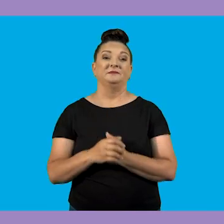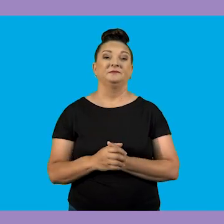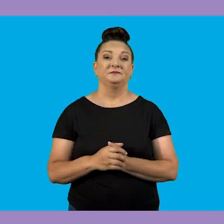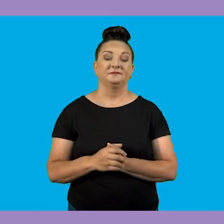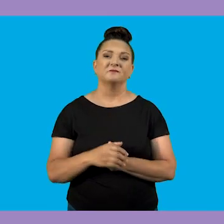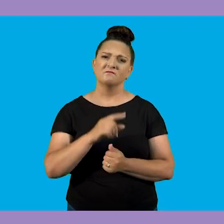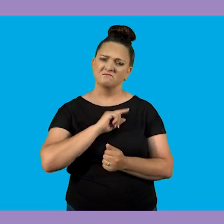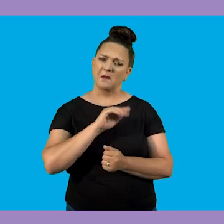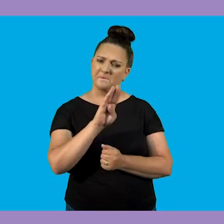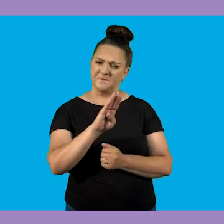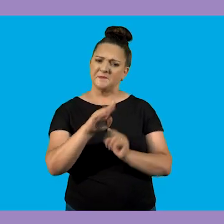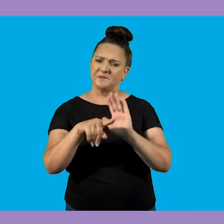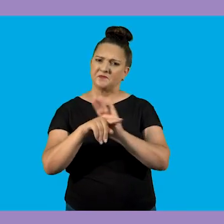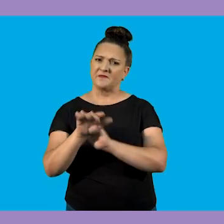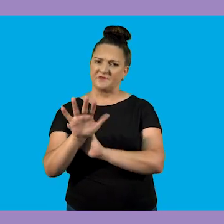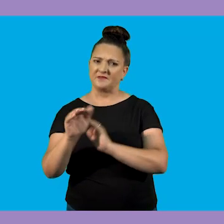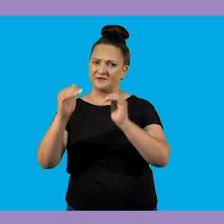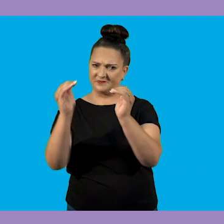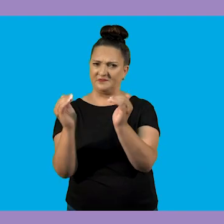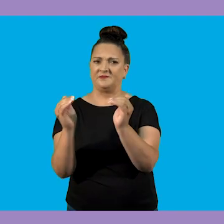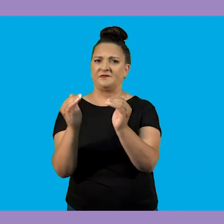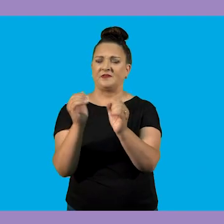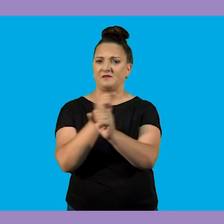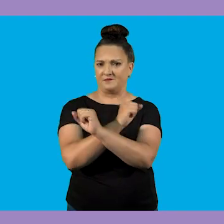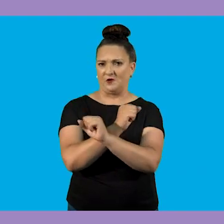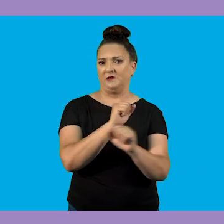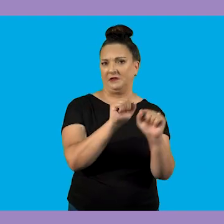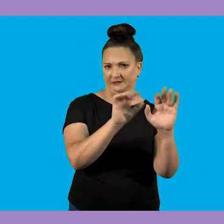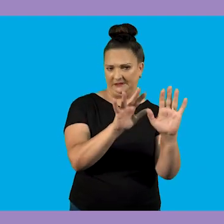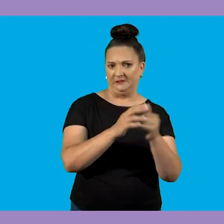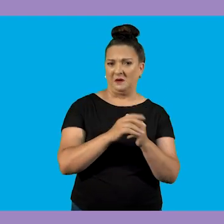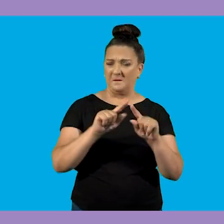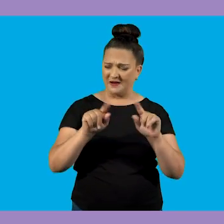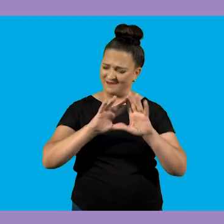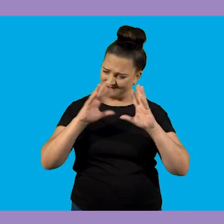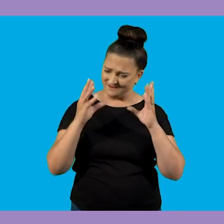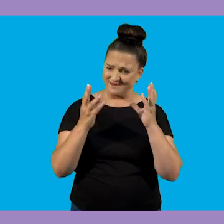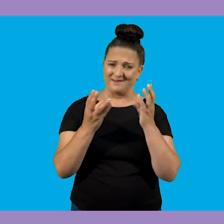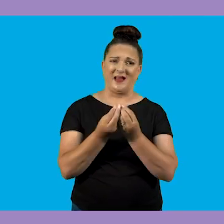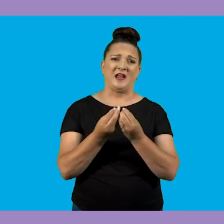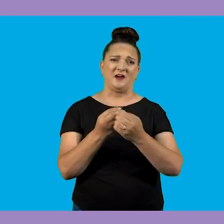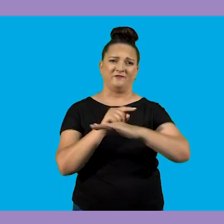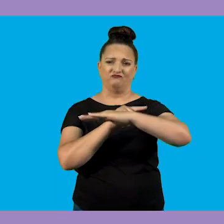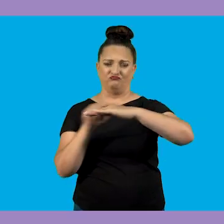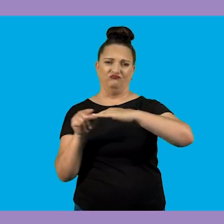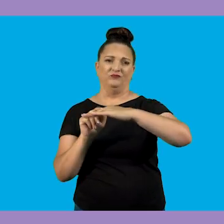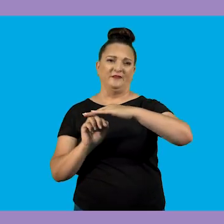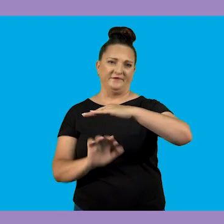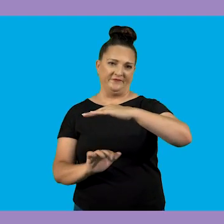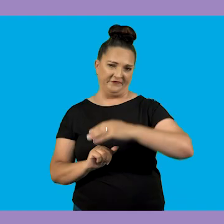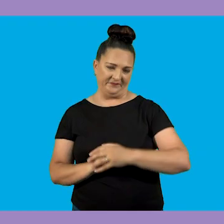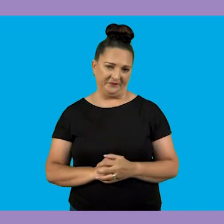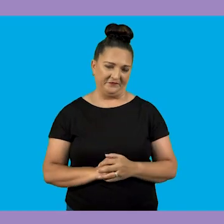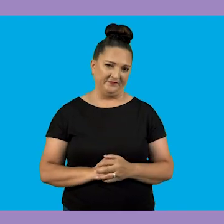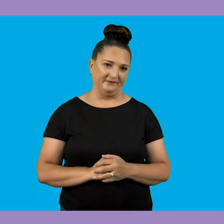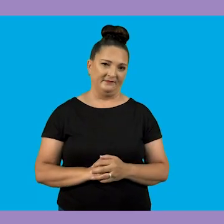minus 5 in my brackets. We're going to multiply by 10, and then everything is going to be